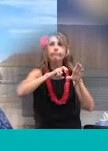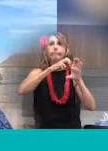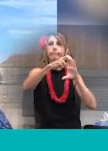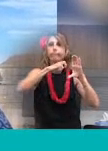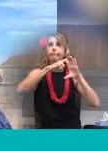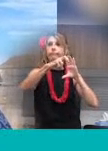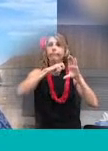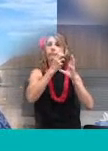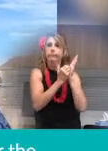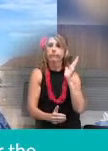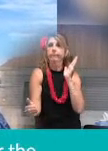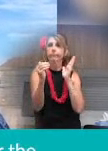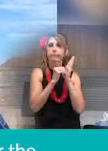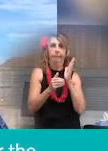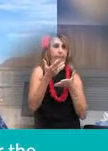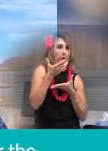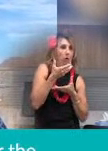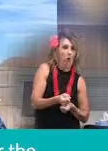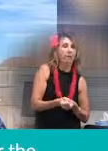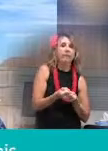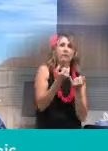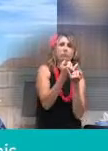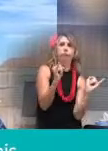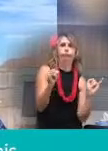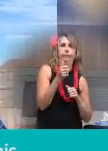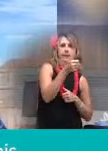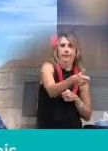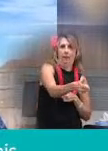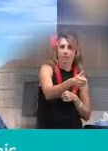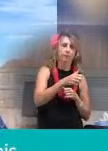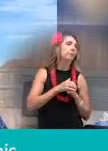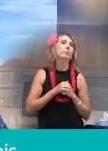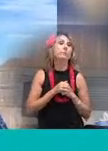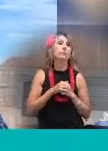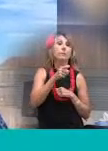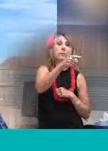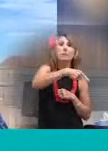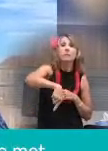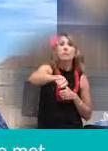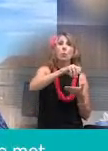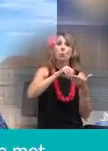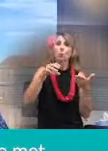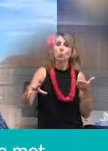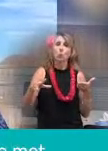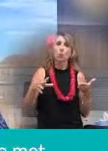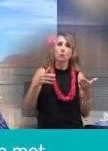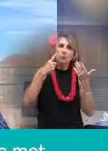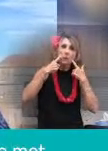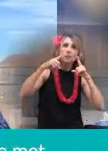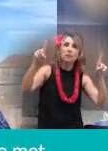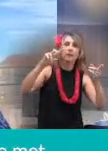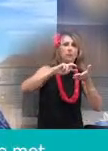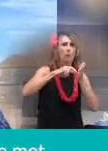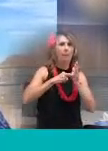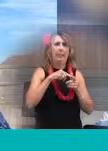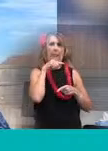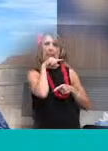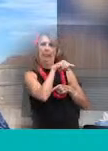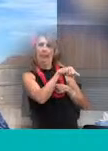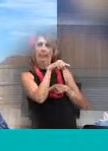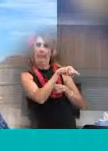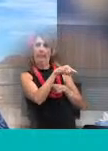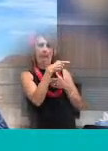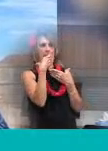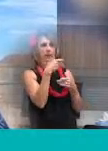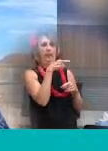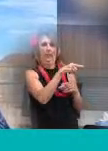own. The success of his students over the years were a direct result of his efforts and the dedication with which he met their